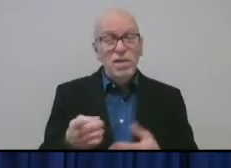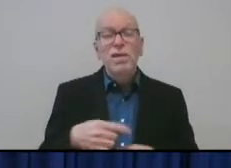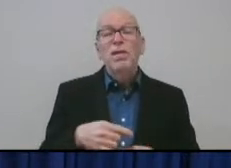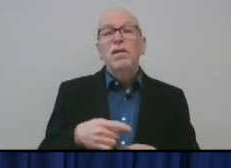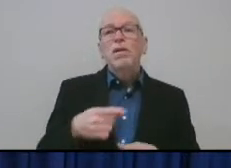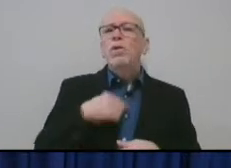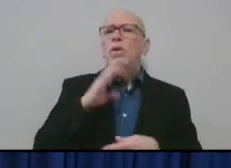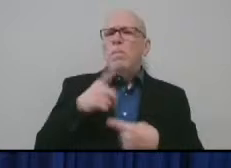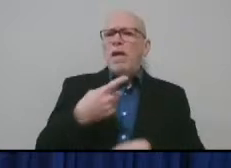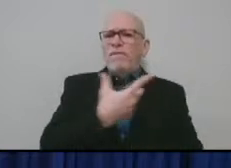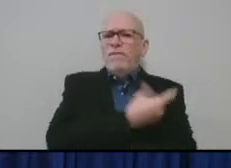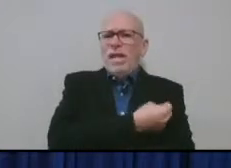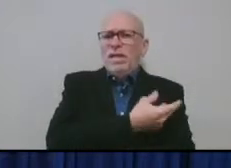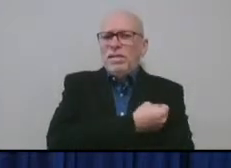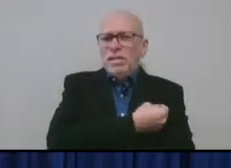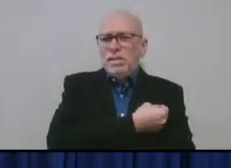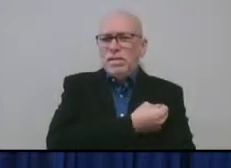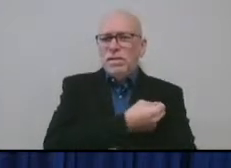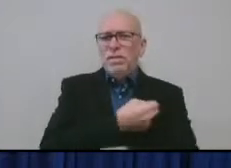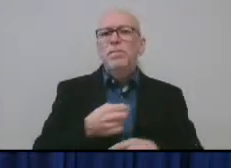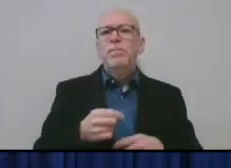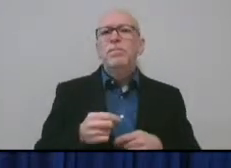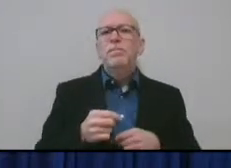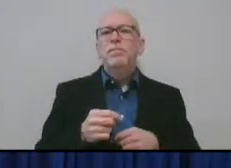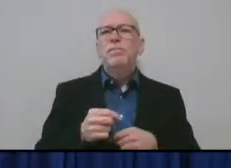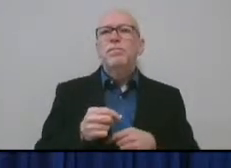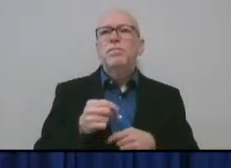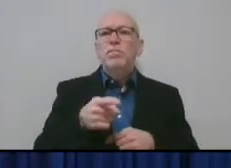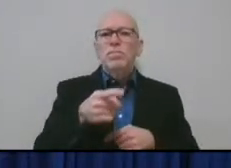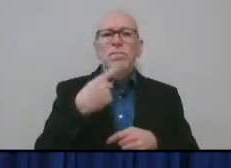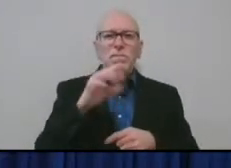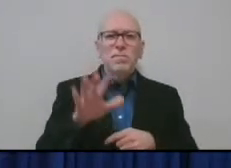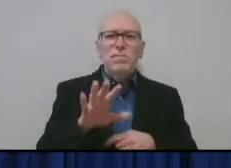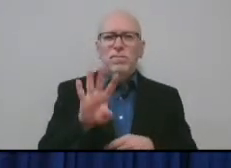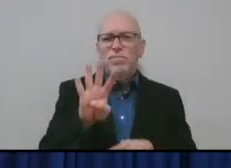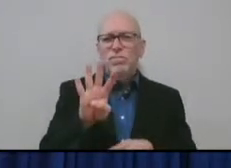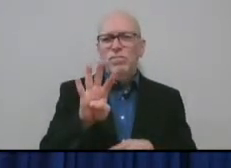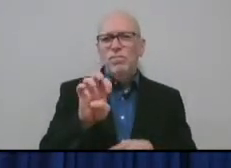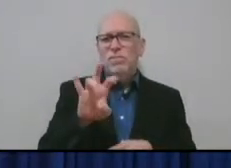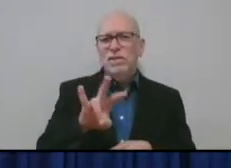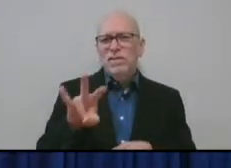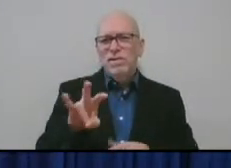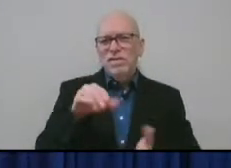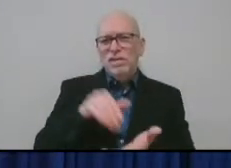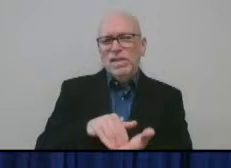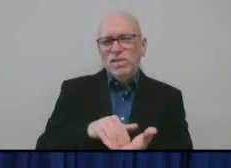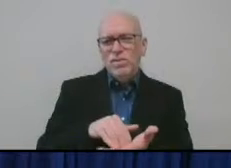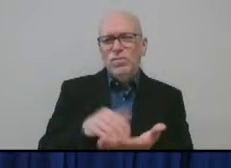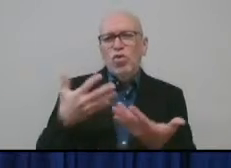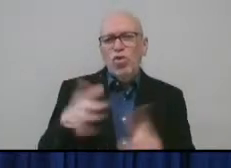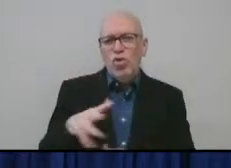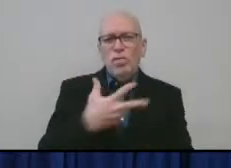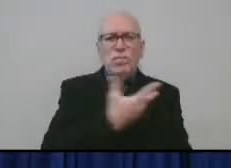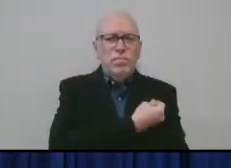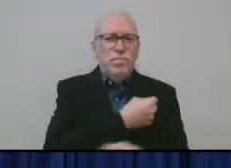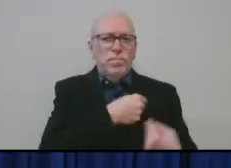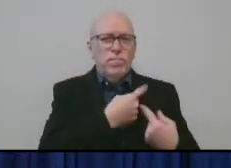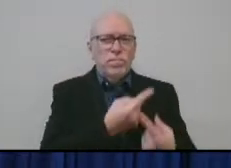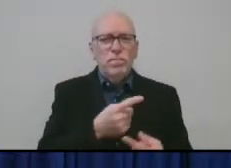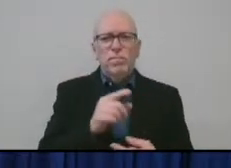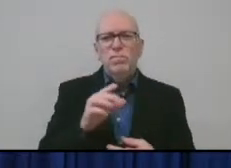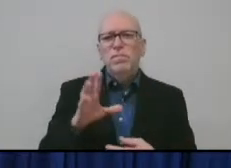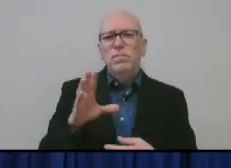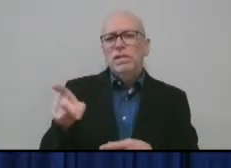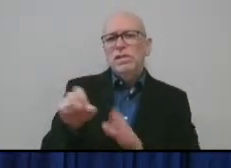about vaccine administrations, you said about 477,000 have been administered, and then about the